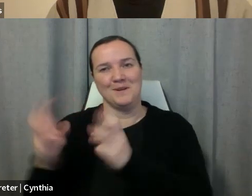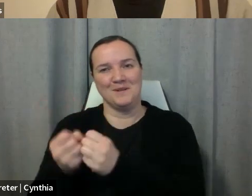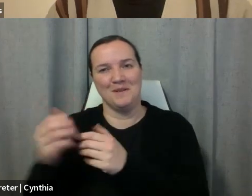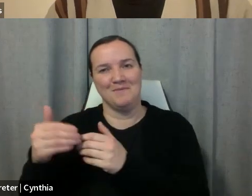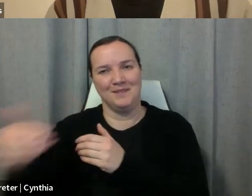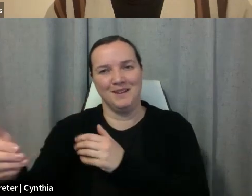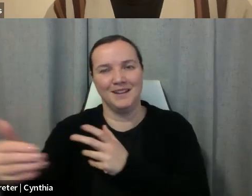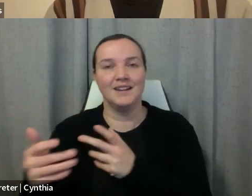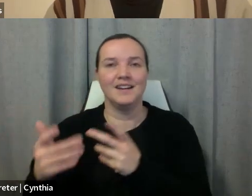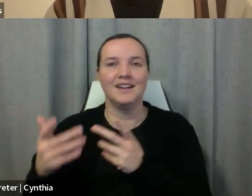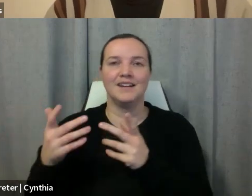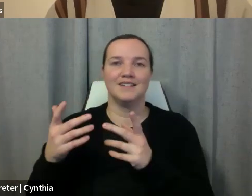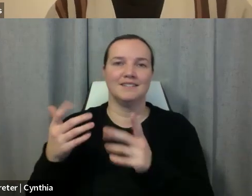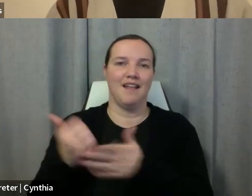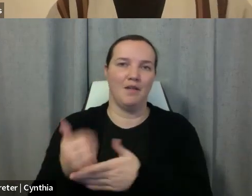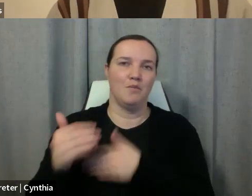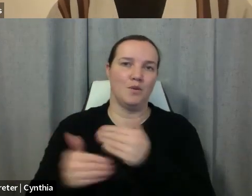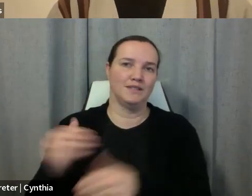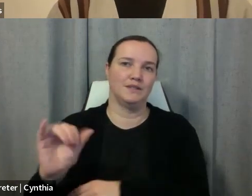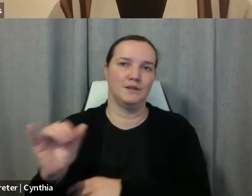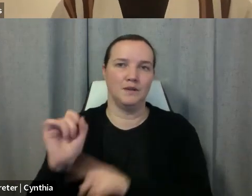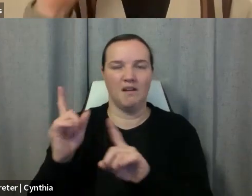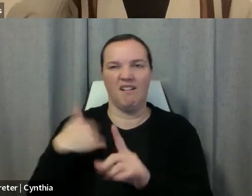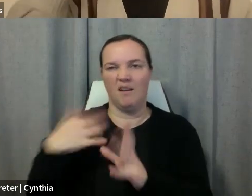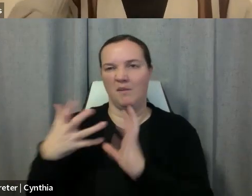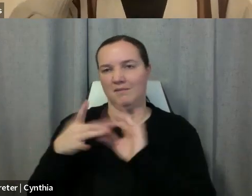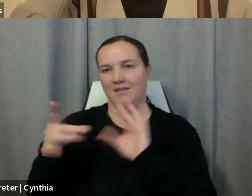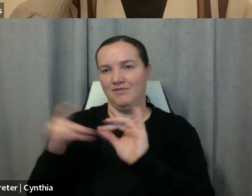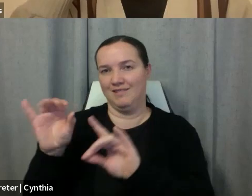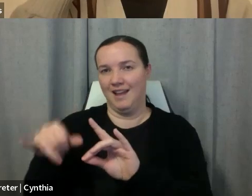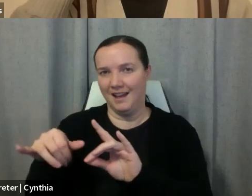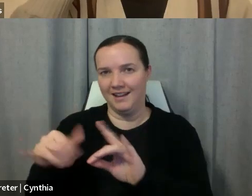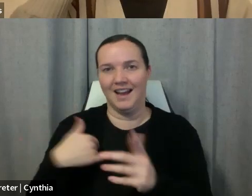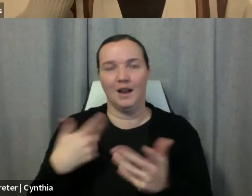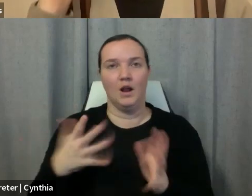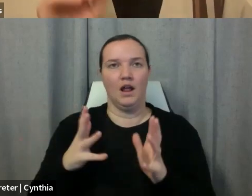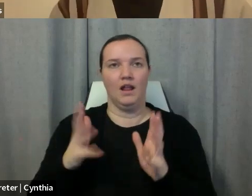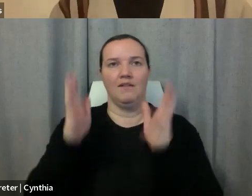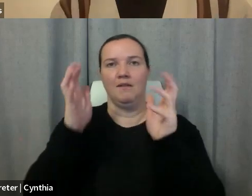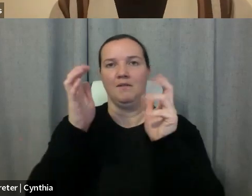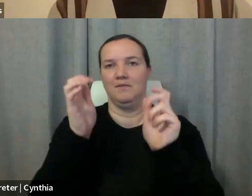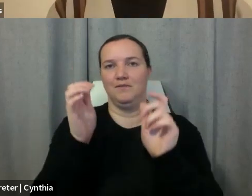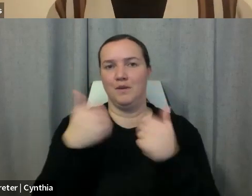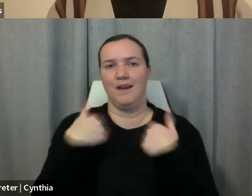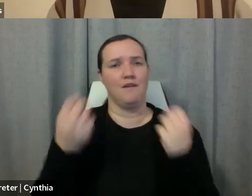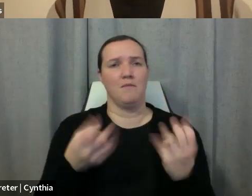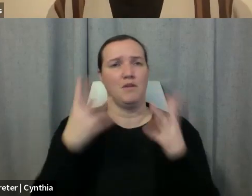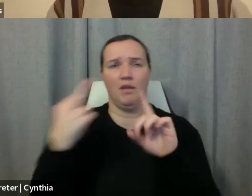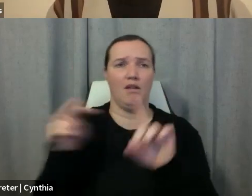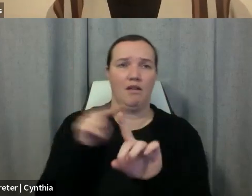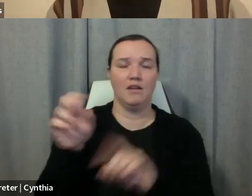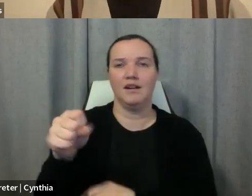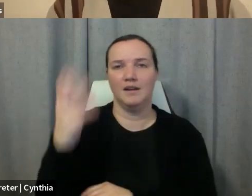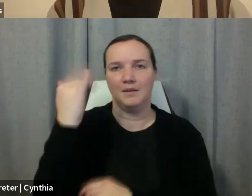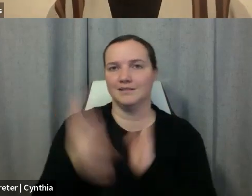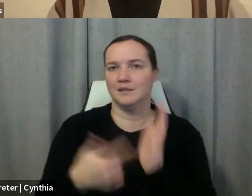to work through, to process that. But I just want to flag that, so I don't leave you with oh yeah, you just have multiple, because sometimes it's